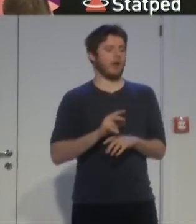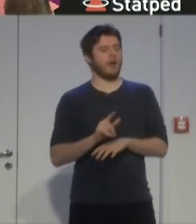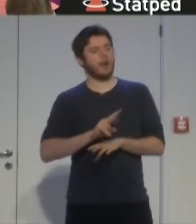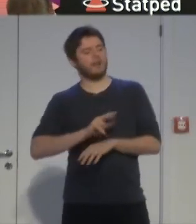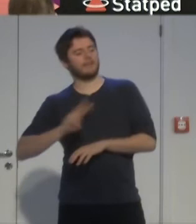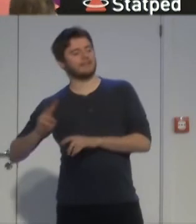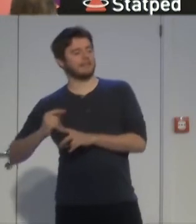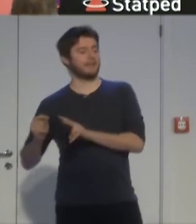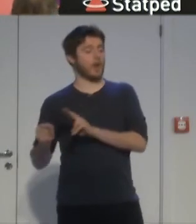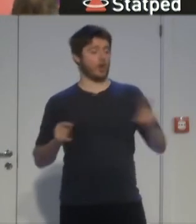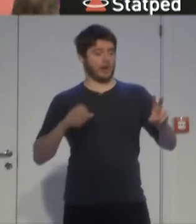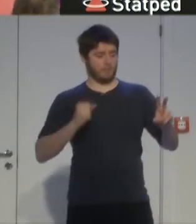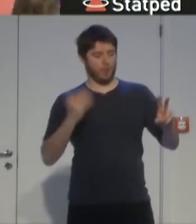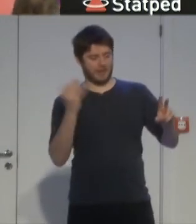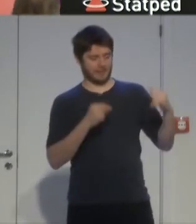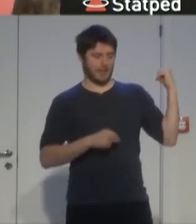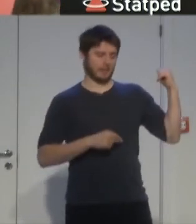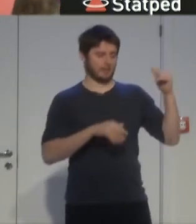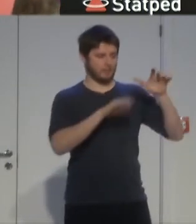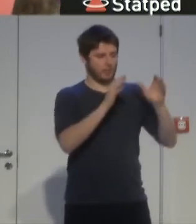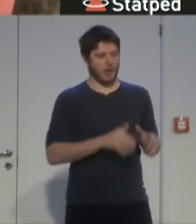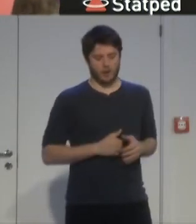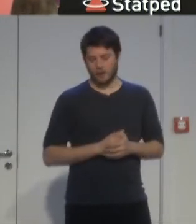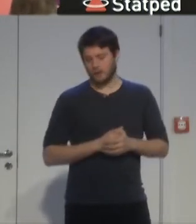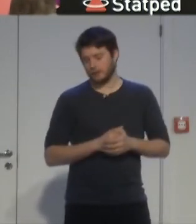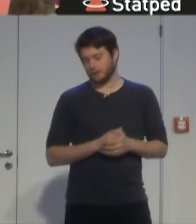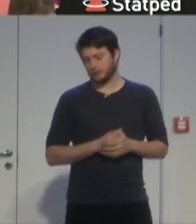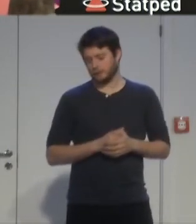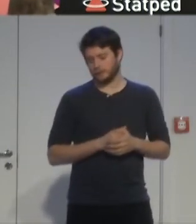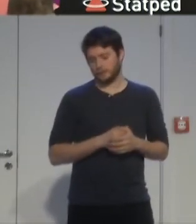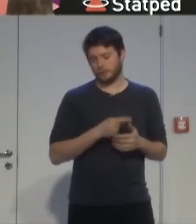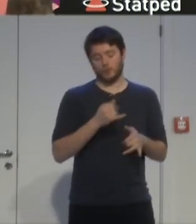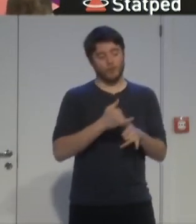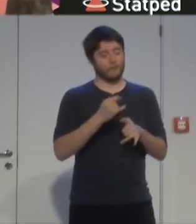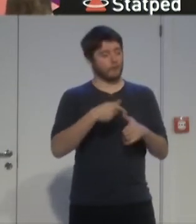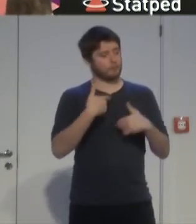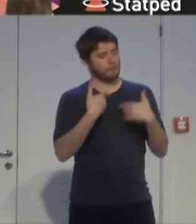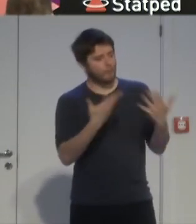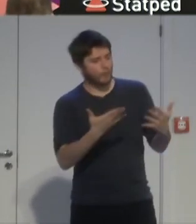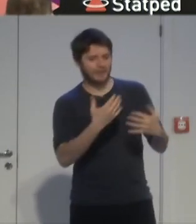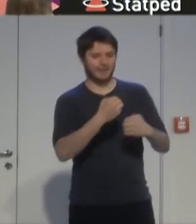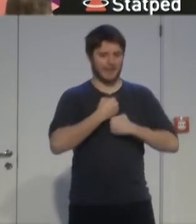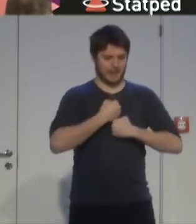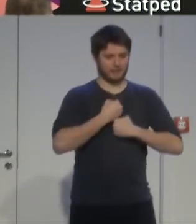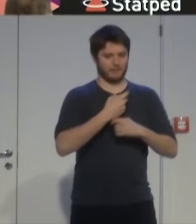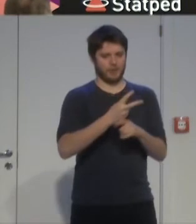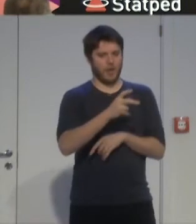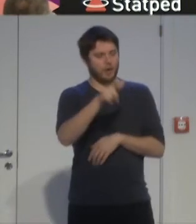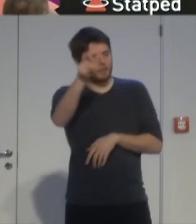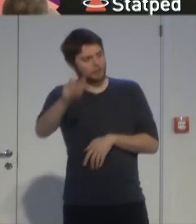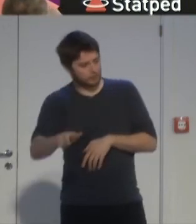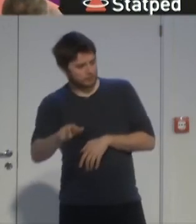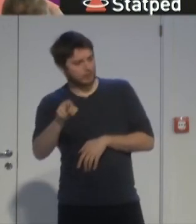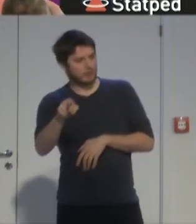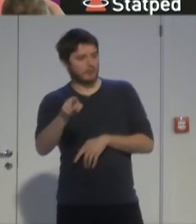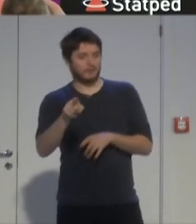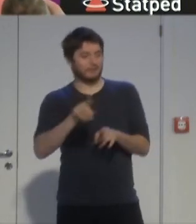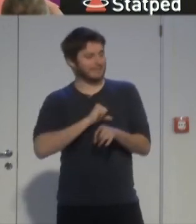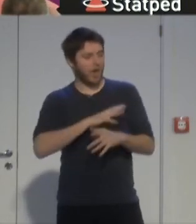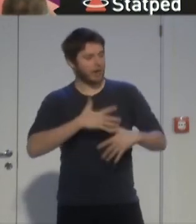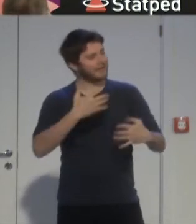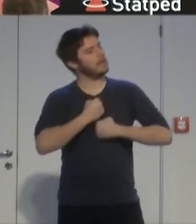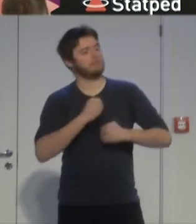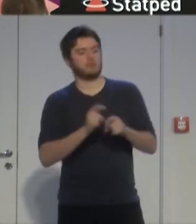there is trust. So a partner must trust in the other person. Otherwise, nothing will happen. So we have to say